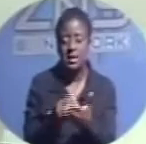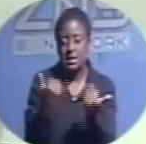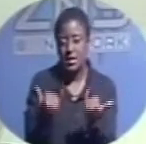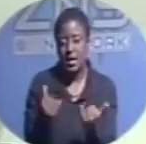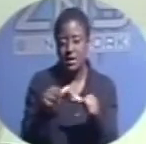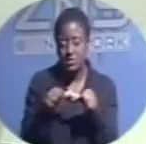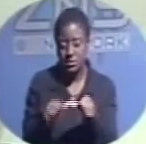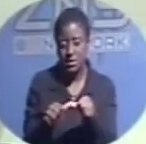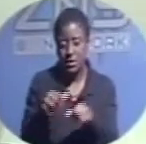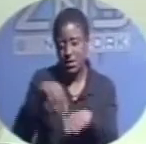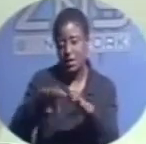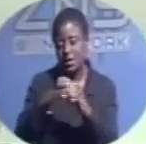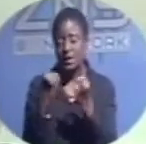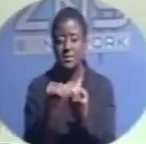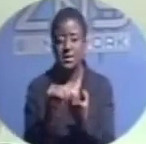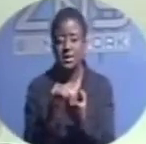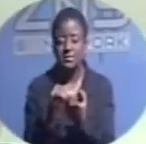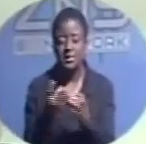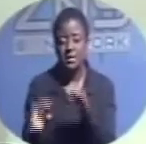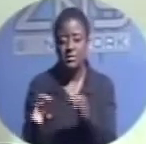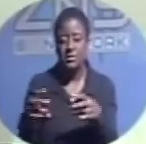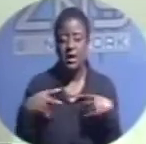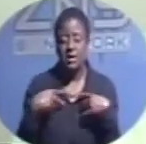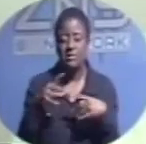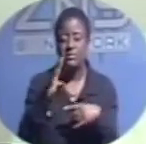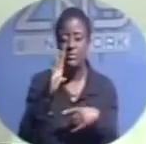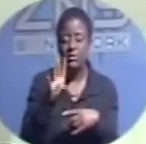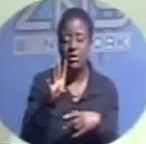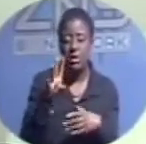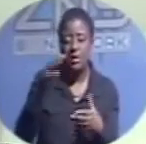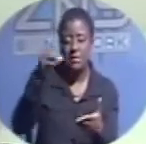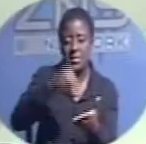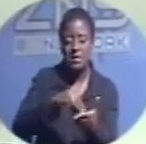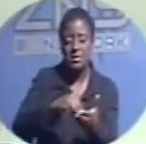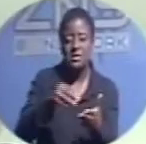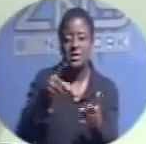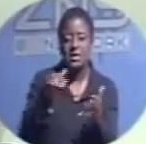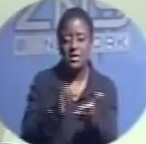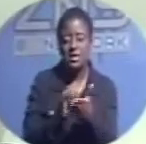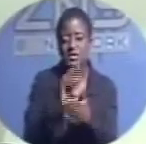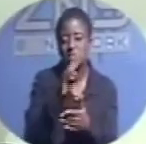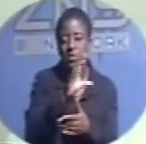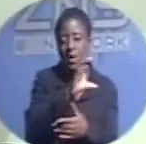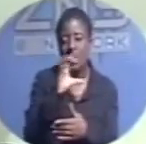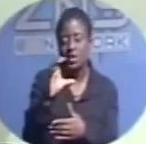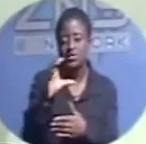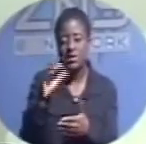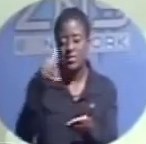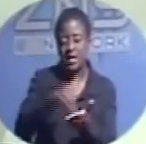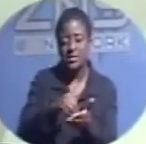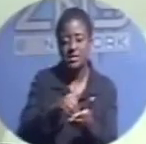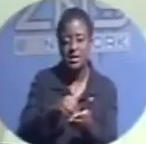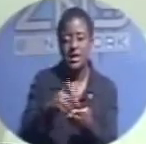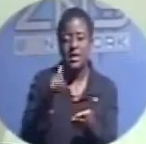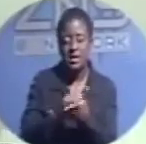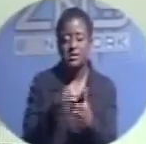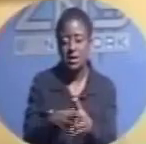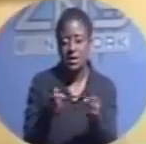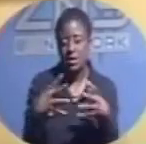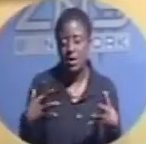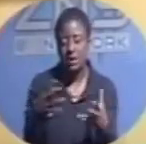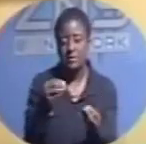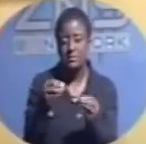doing $4 million, that's $200,000. $200,000 is a lot of money to remain in a company for further